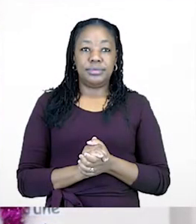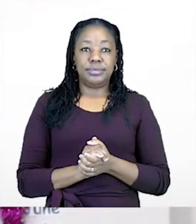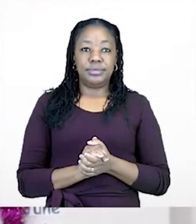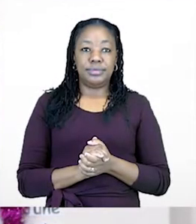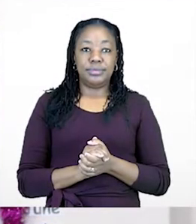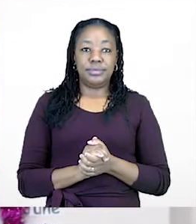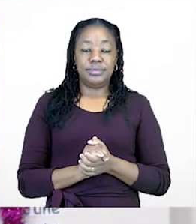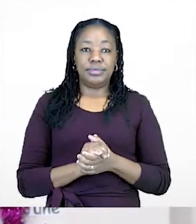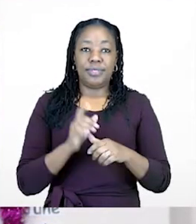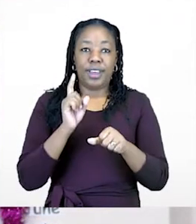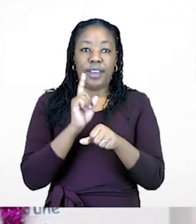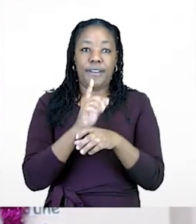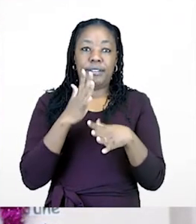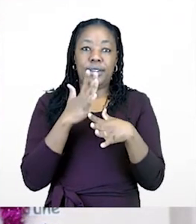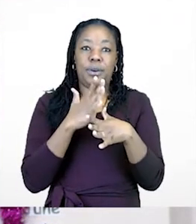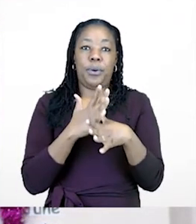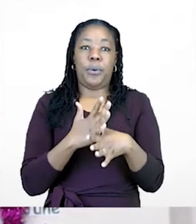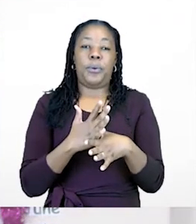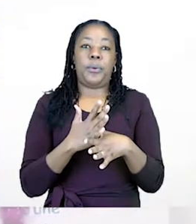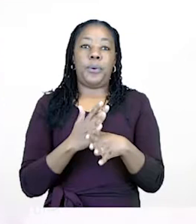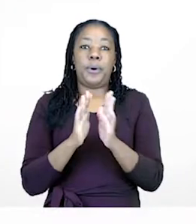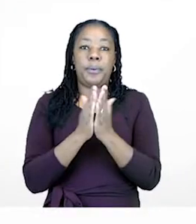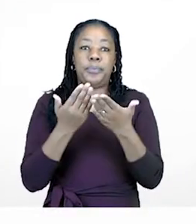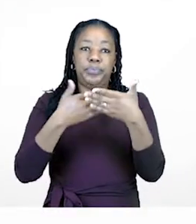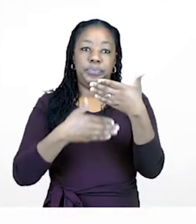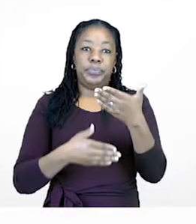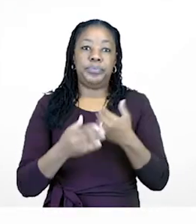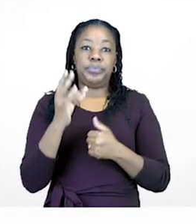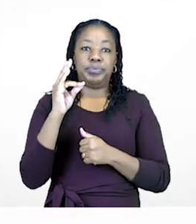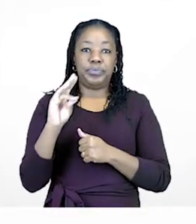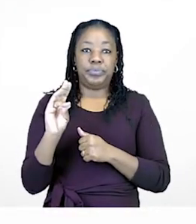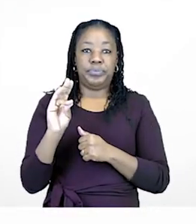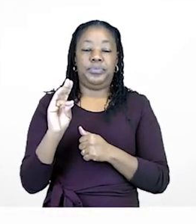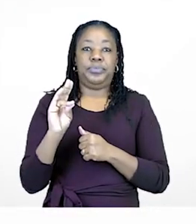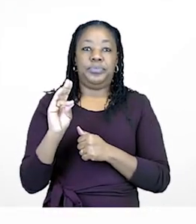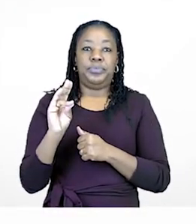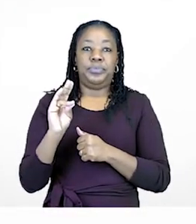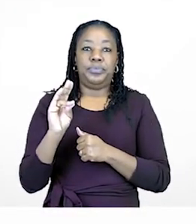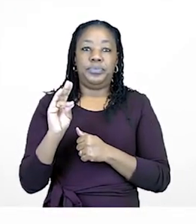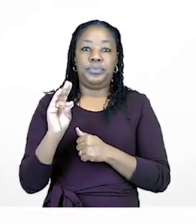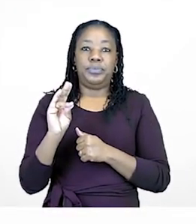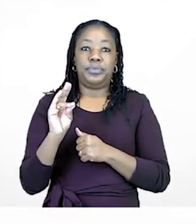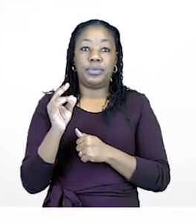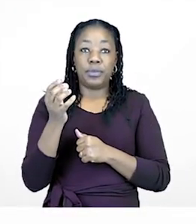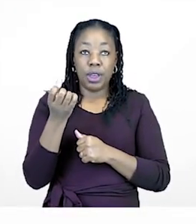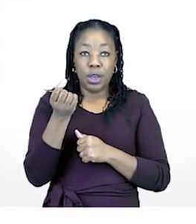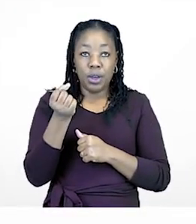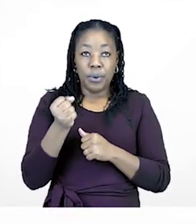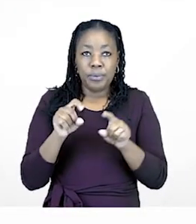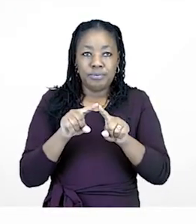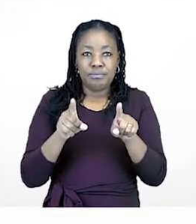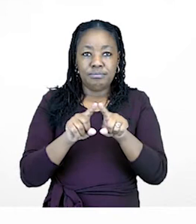Our first exercise can be found on page 7. On page 7, you can see that we have all sorts of different